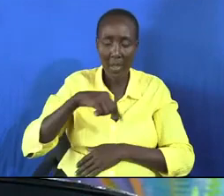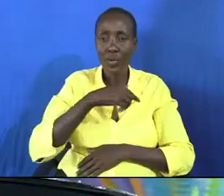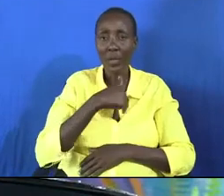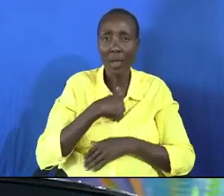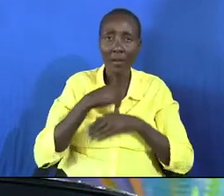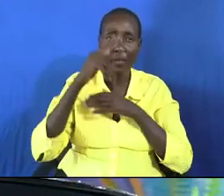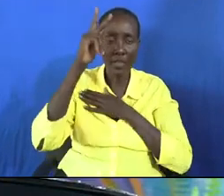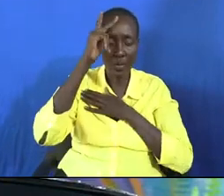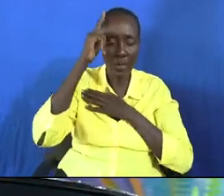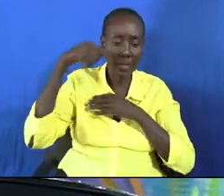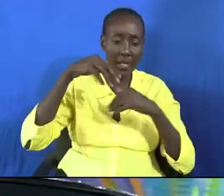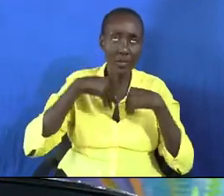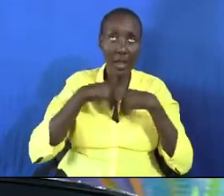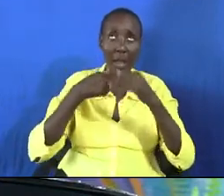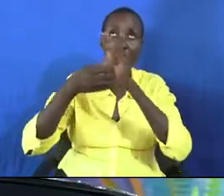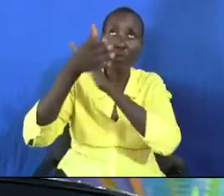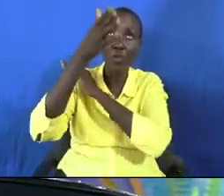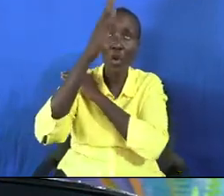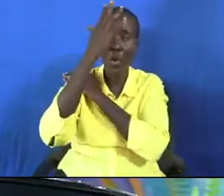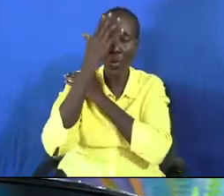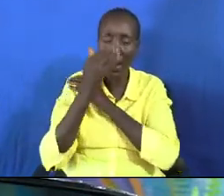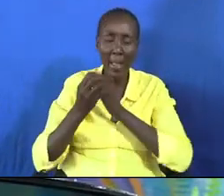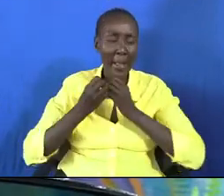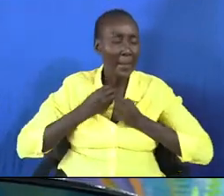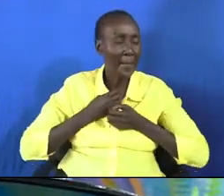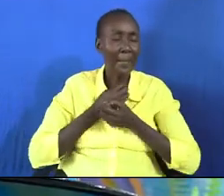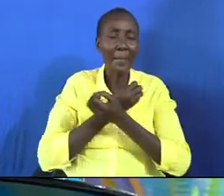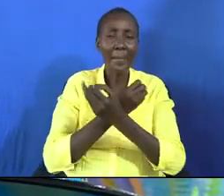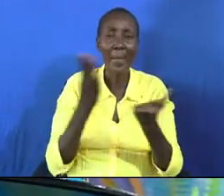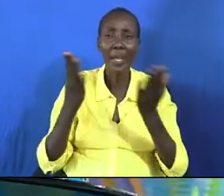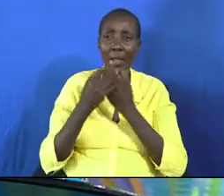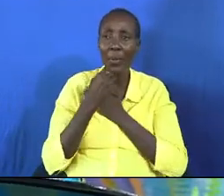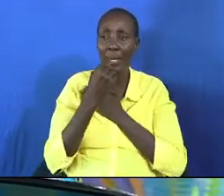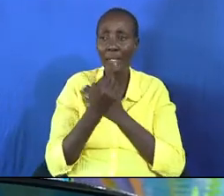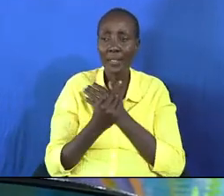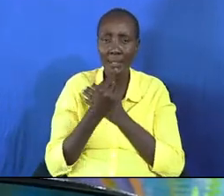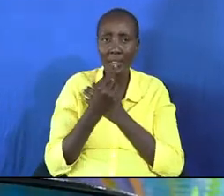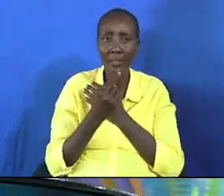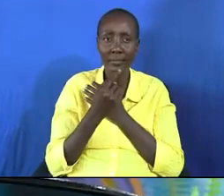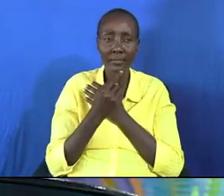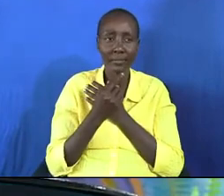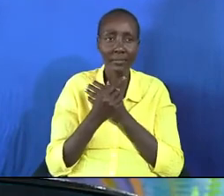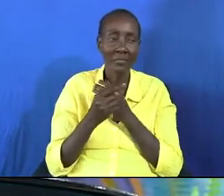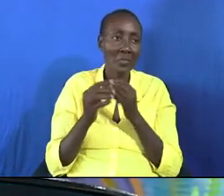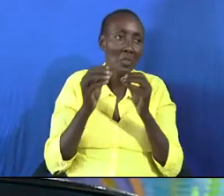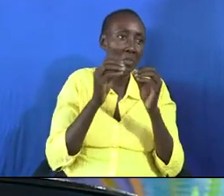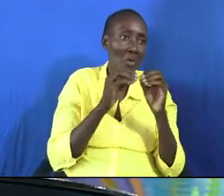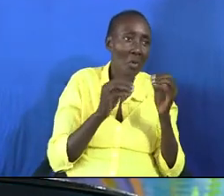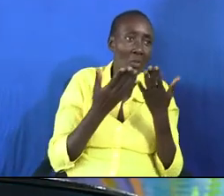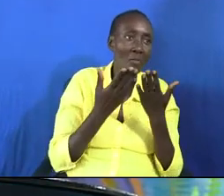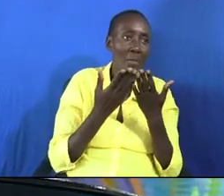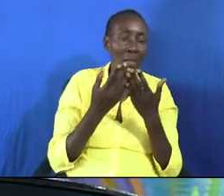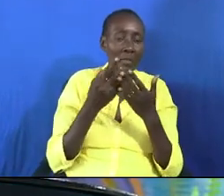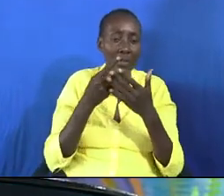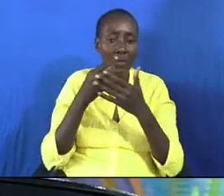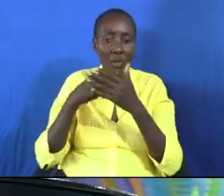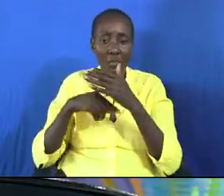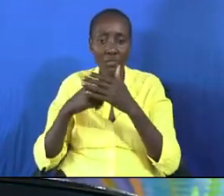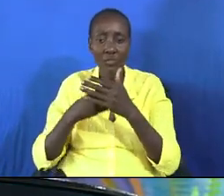knowledge that we have of God. Because many of us will say, oh, you go to see a sick